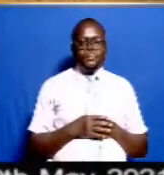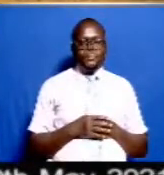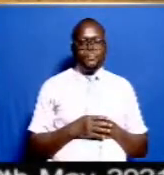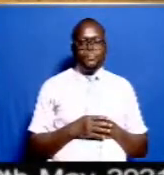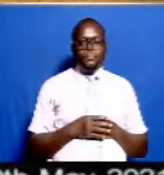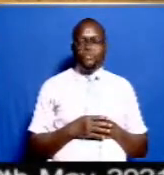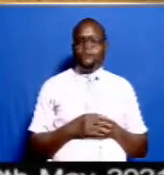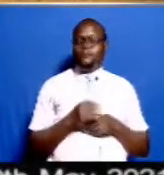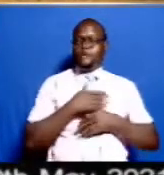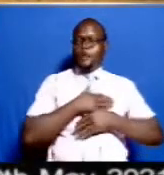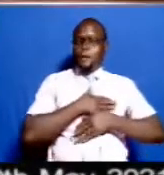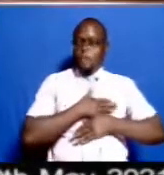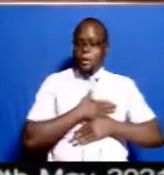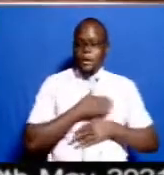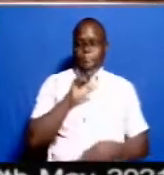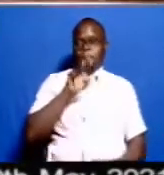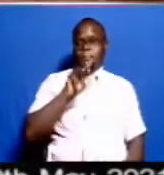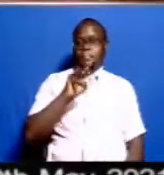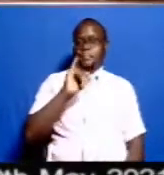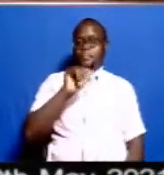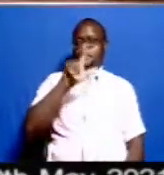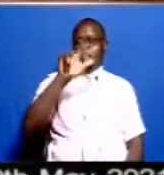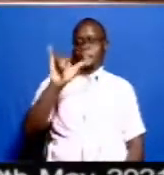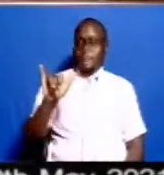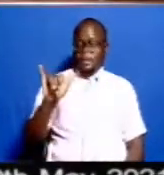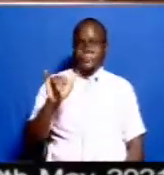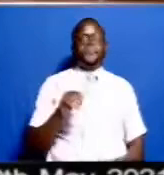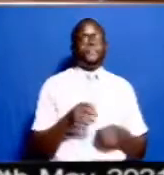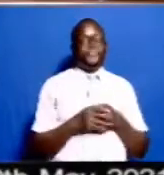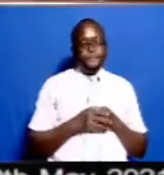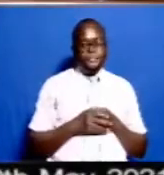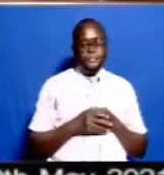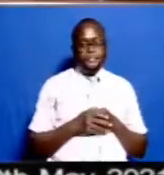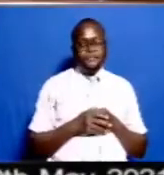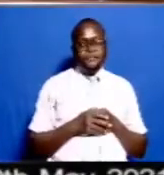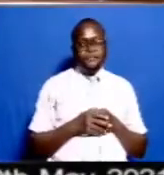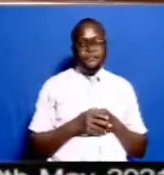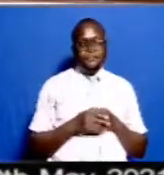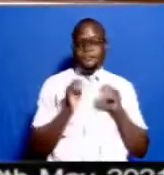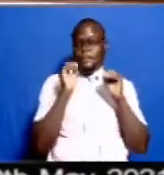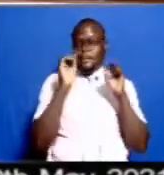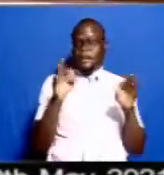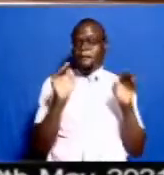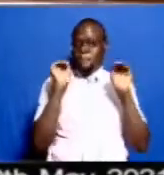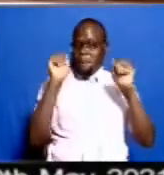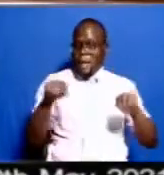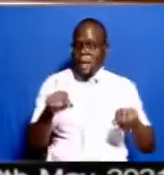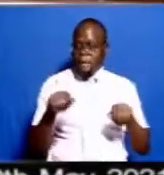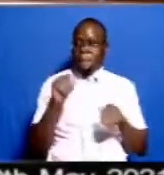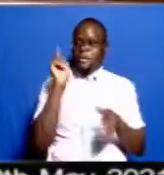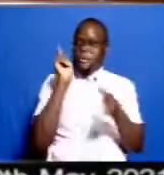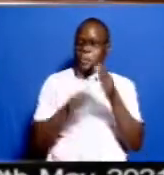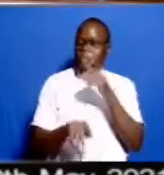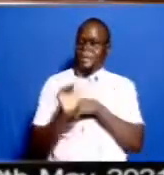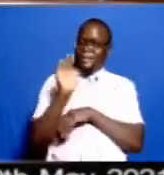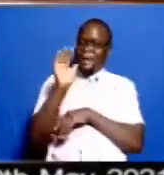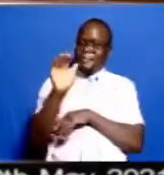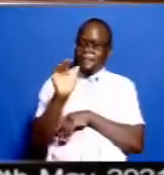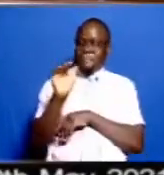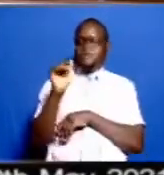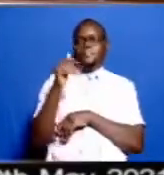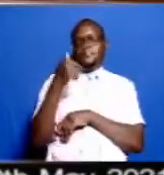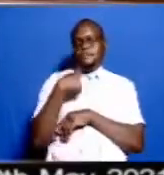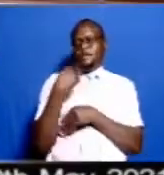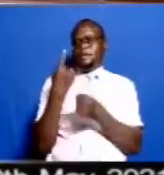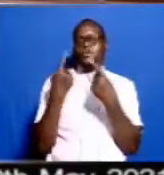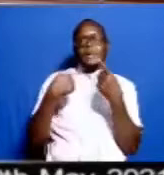Yes, Honorable Mili? Madam Speaker, if you could kindly, what I'm actually asking is, I'm not